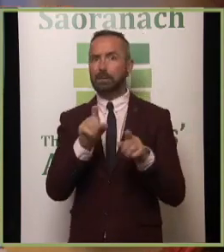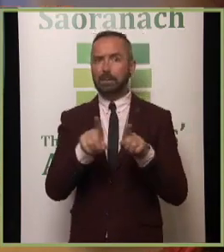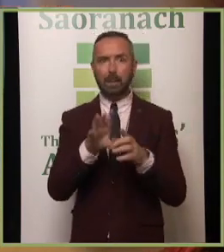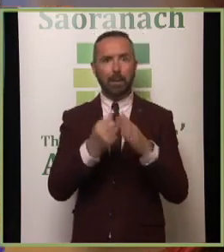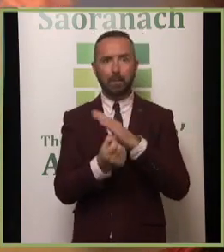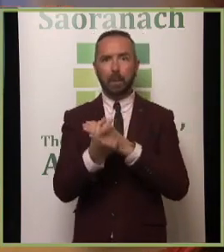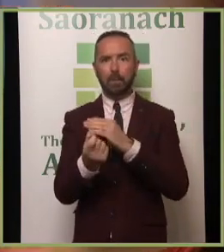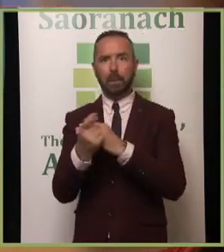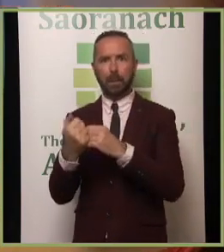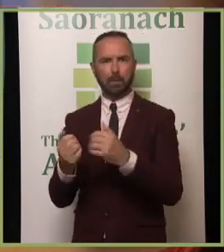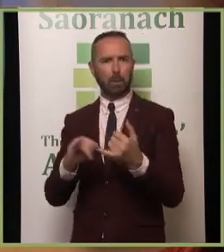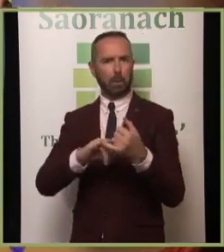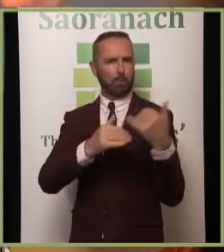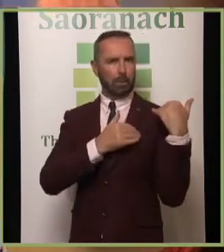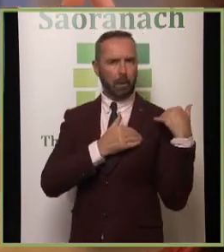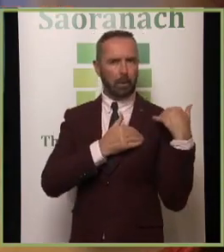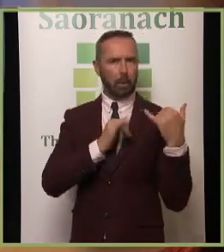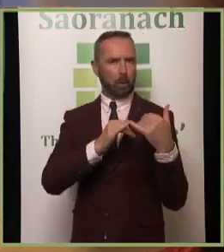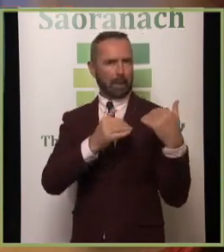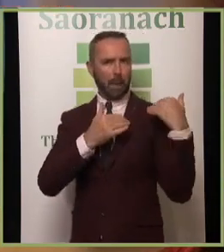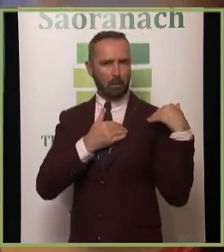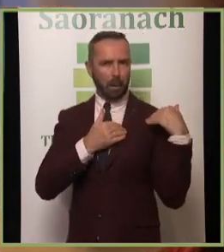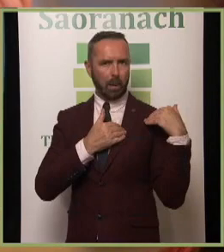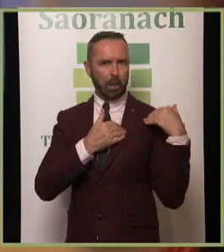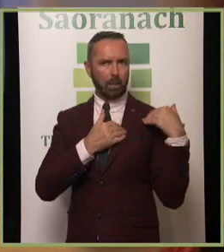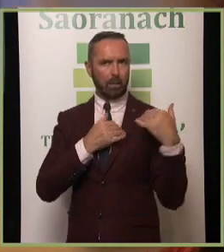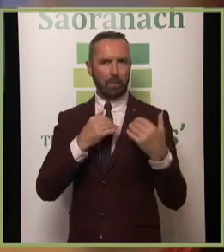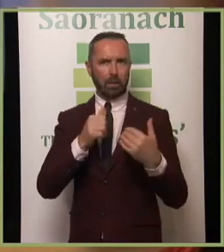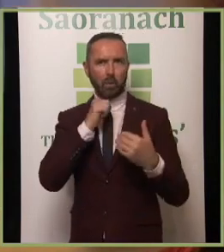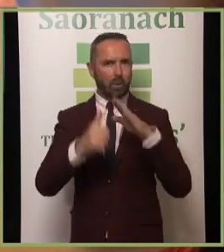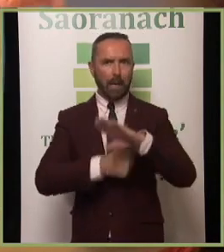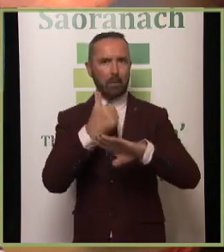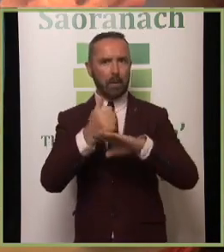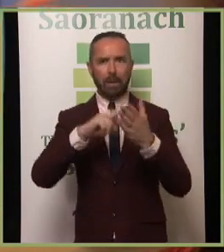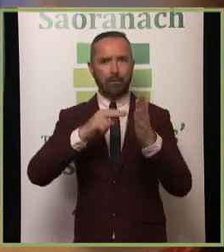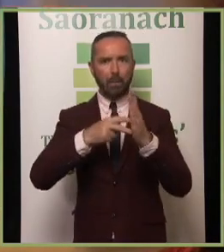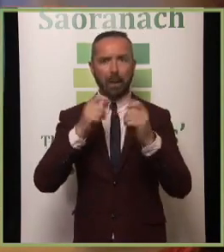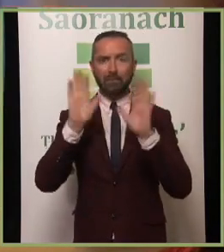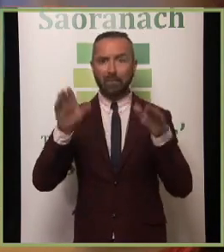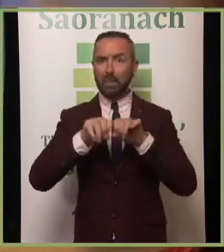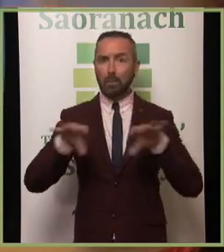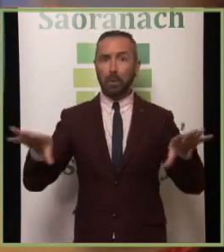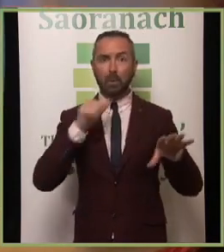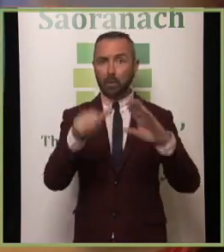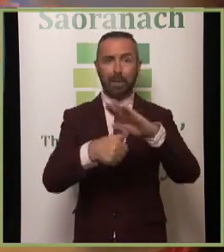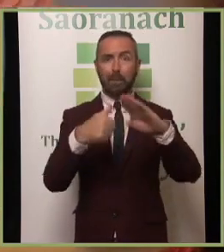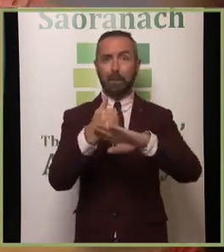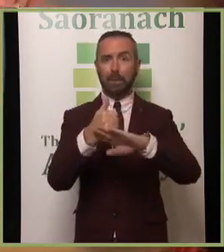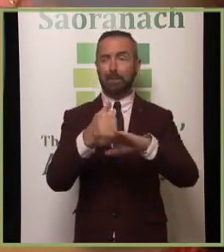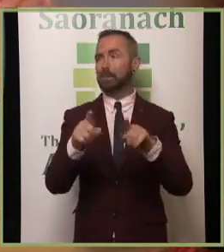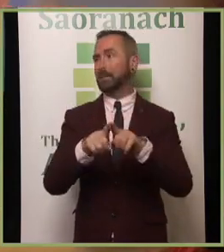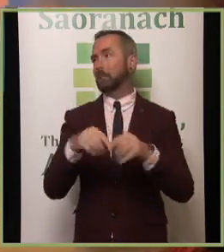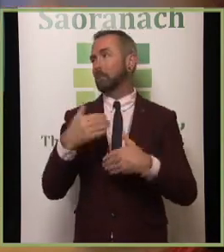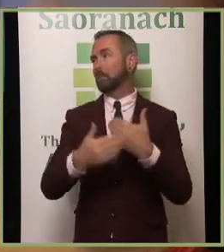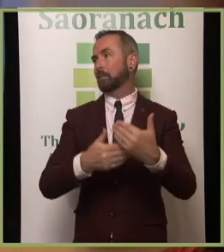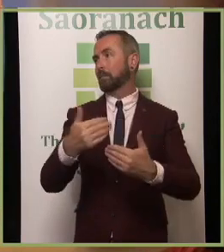back: accountability, responsibility, you know, a lack of implementation of all these plans that are published, and that's consistent throughout everything we've